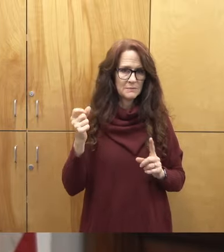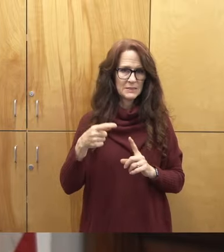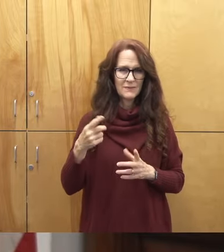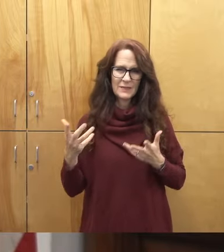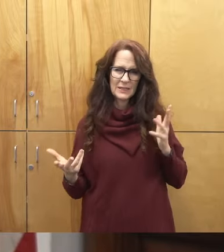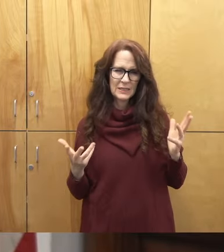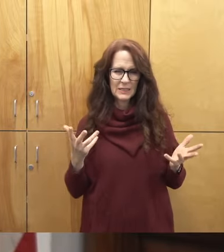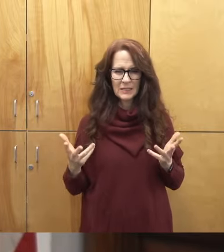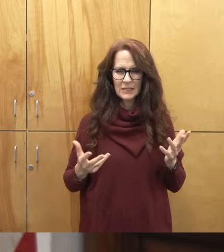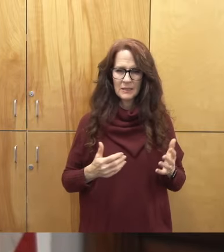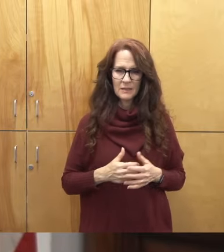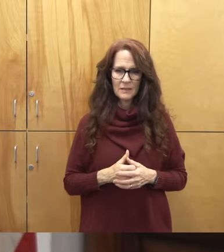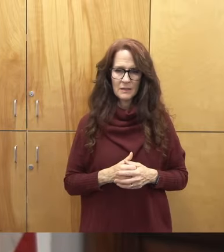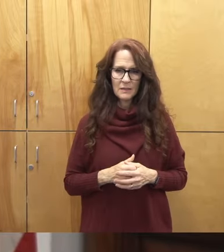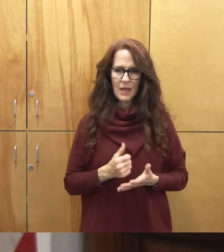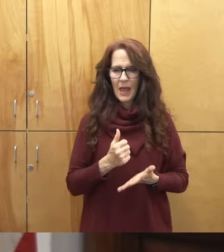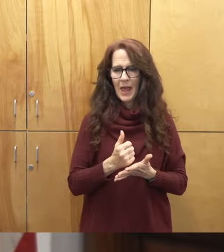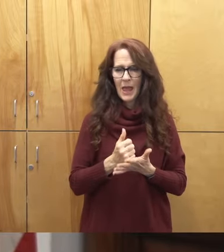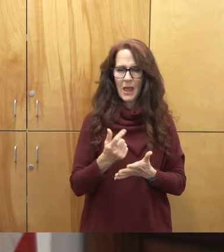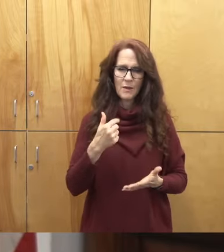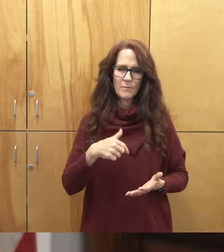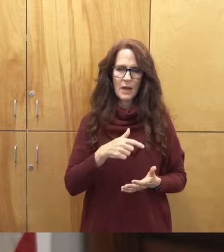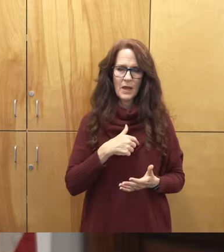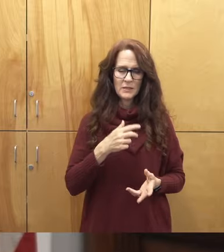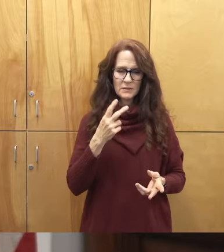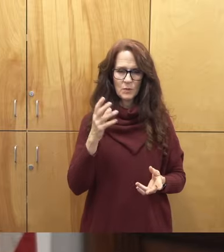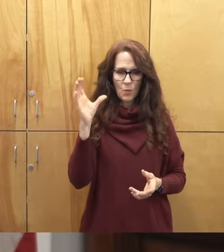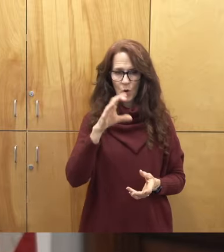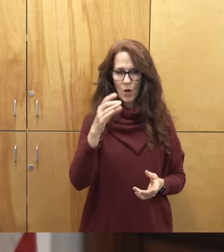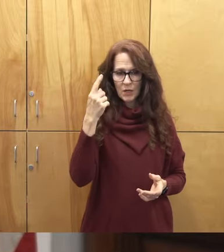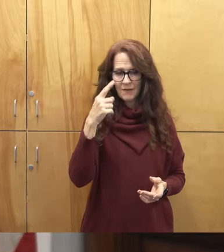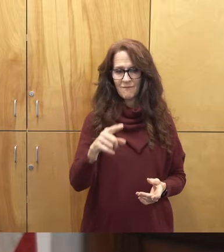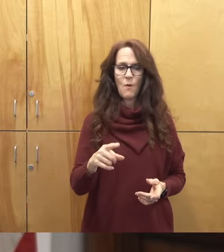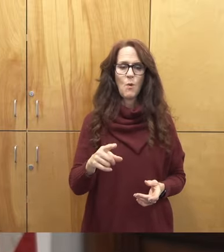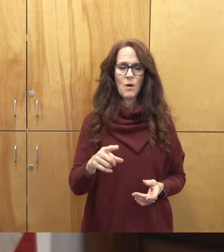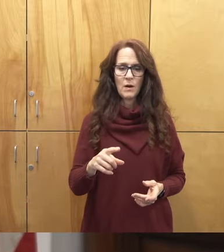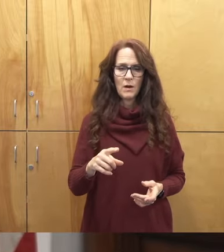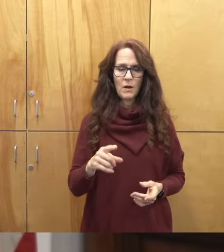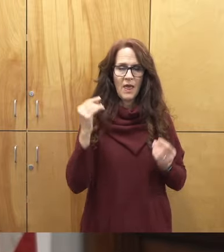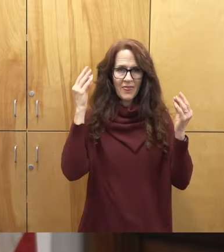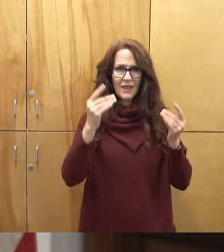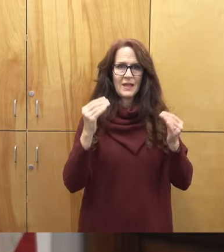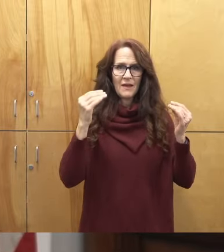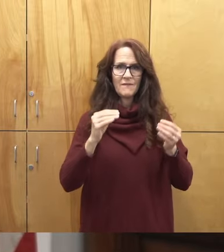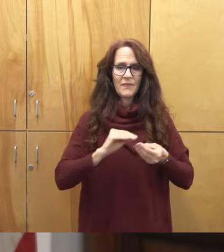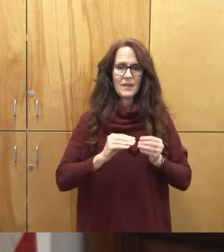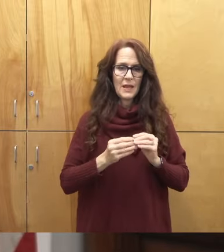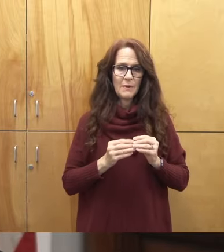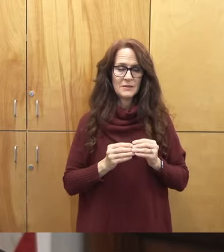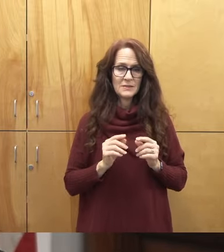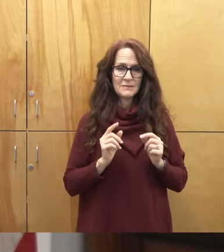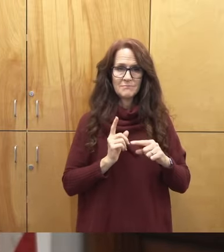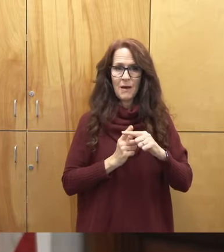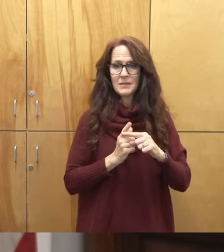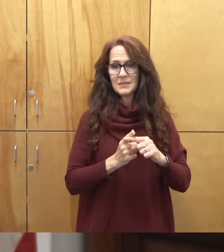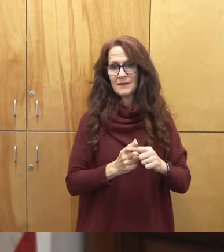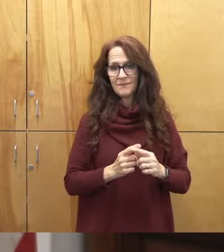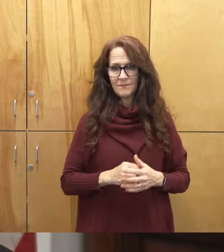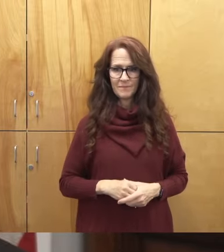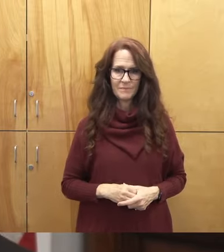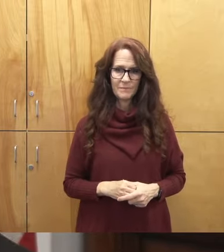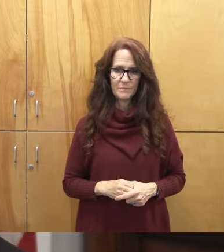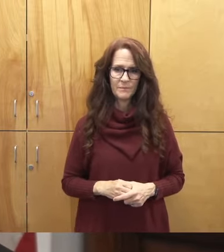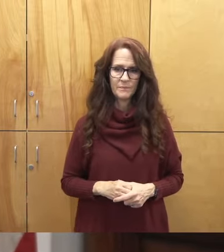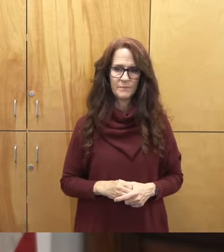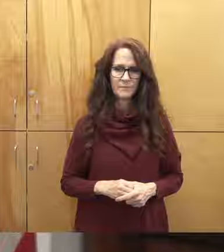kind of refresh our minds as to what we're looking for to think of the data as promising? Sure, so I'll